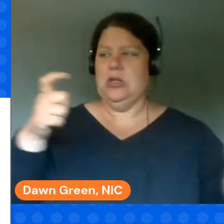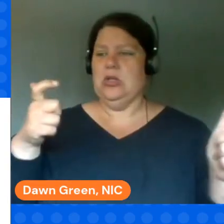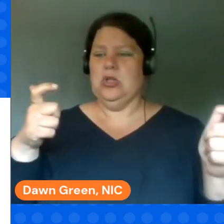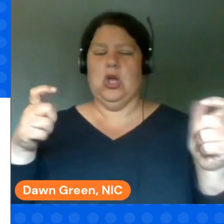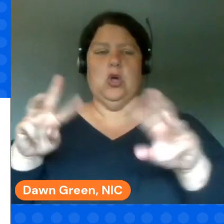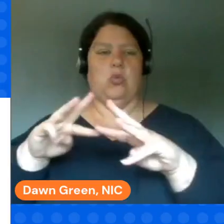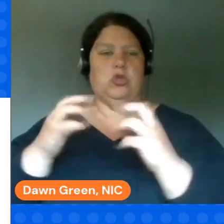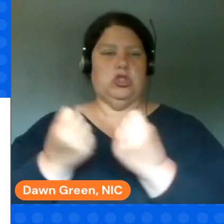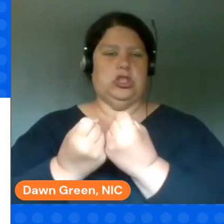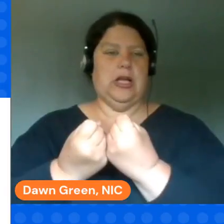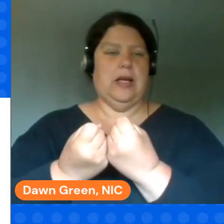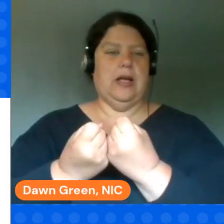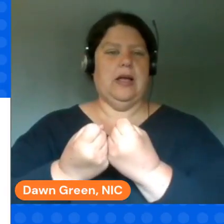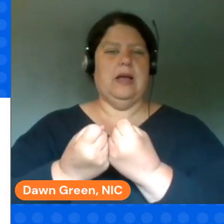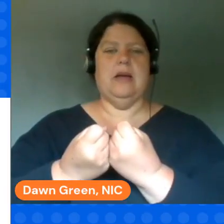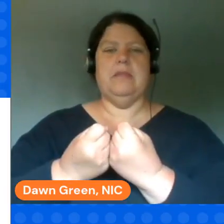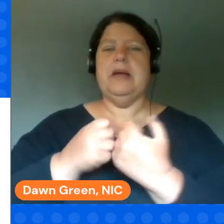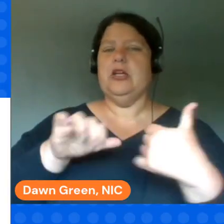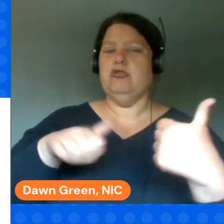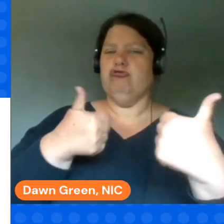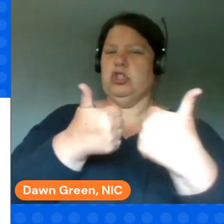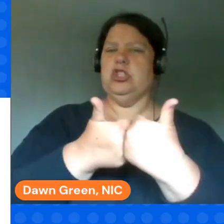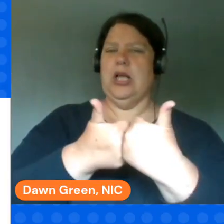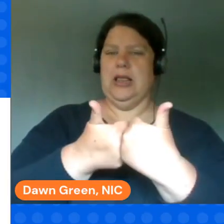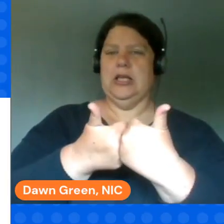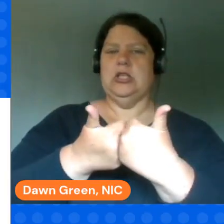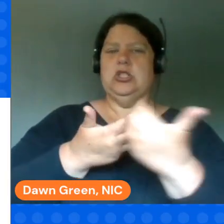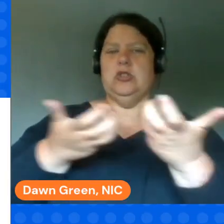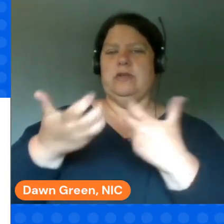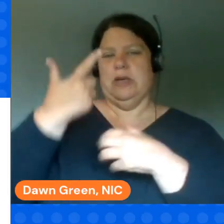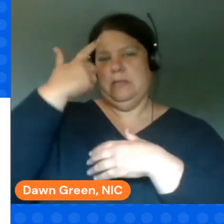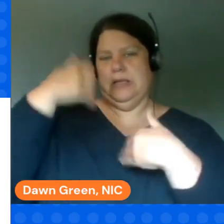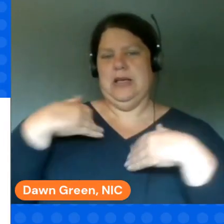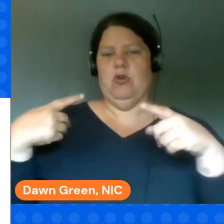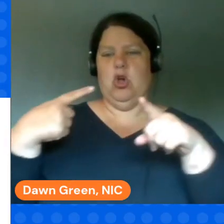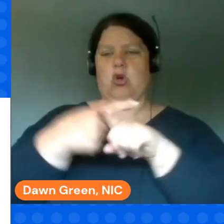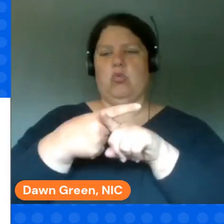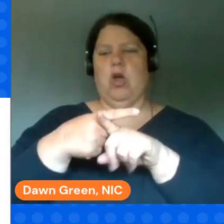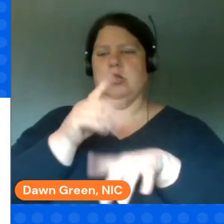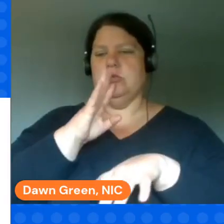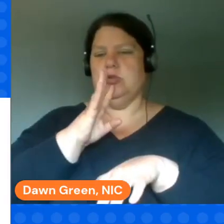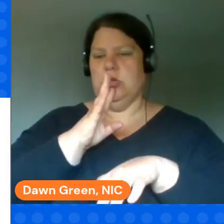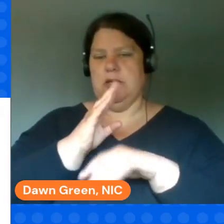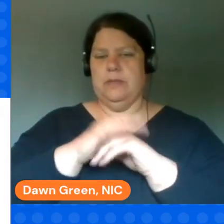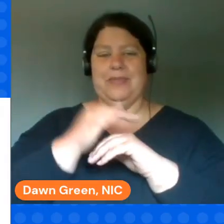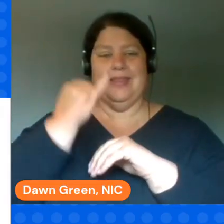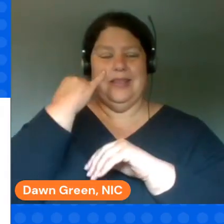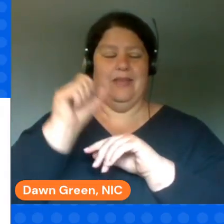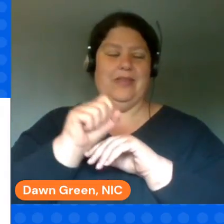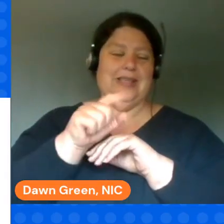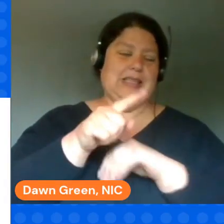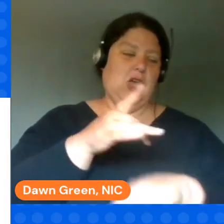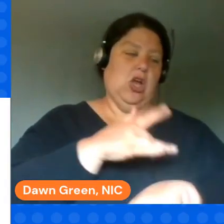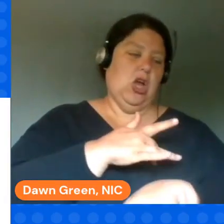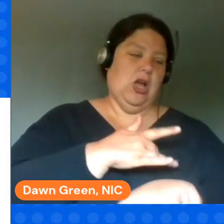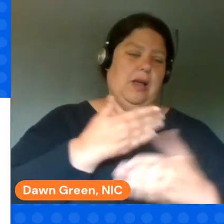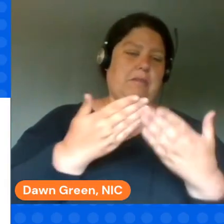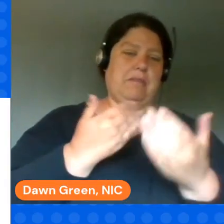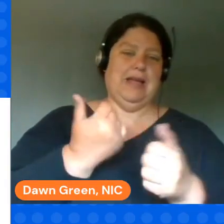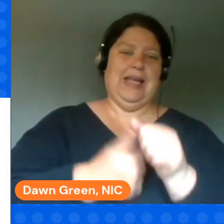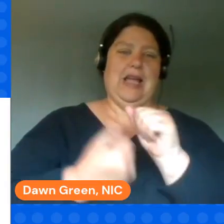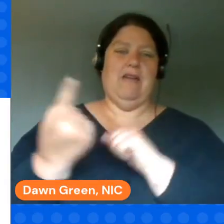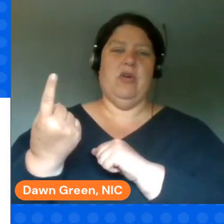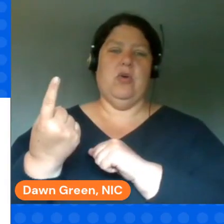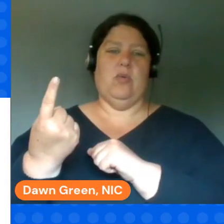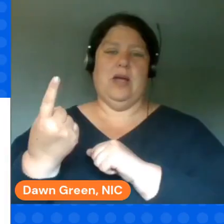settings, it was a little bit challenging to facilitate because you'd get some crosstalk between groups. So if you send out a heart, maybe everyone nearby was